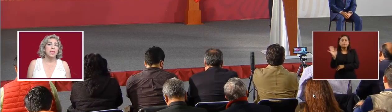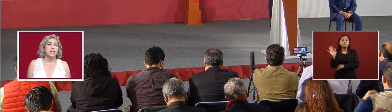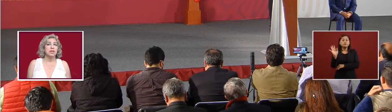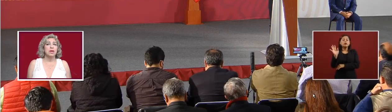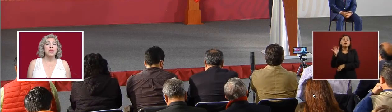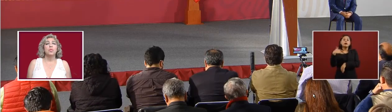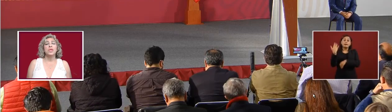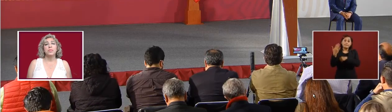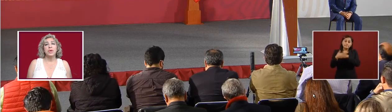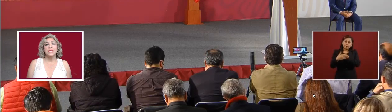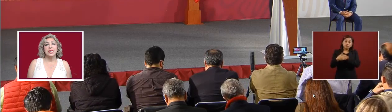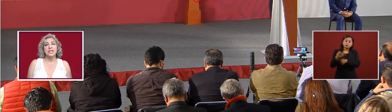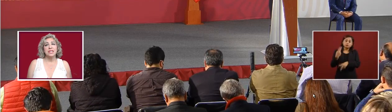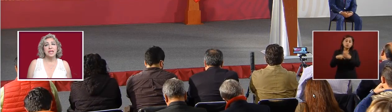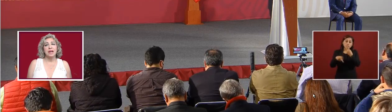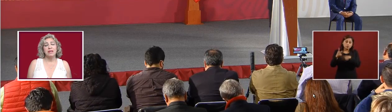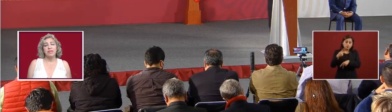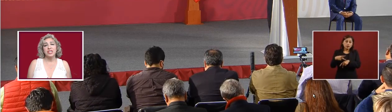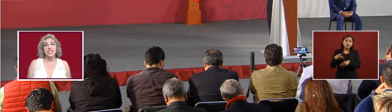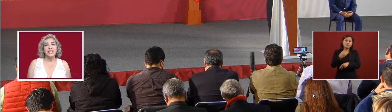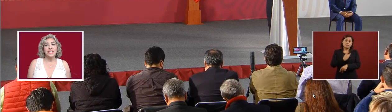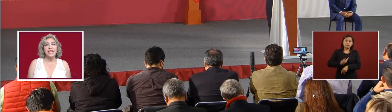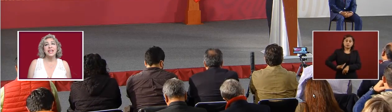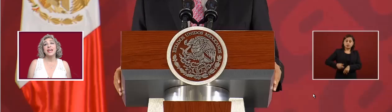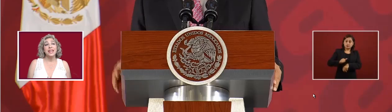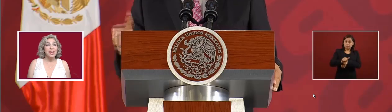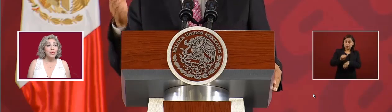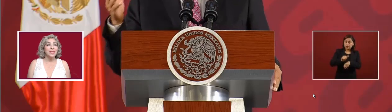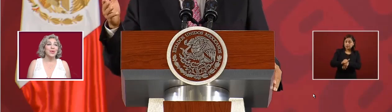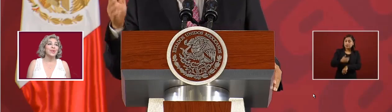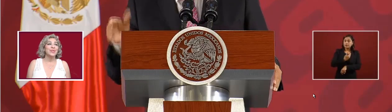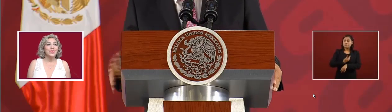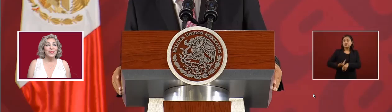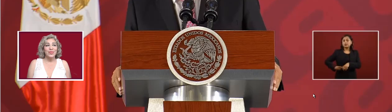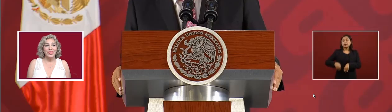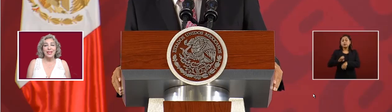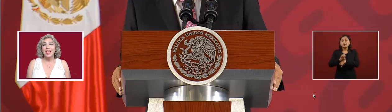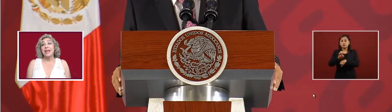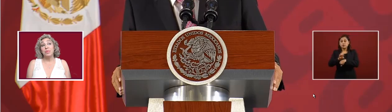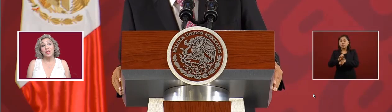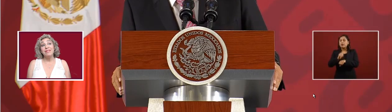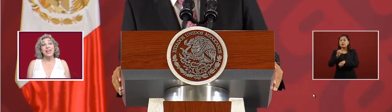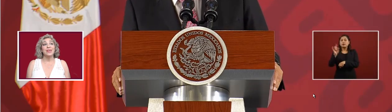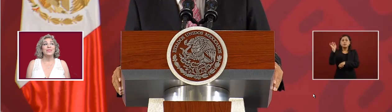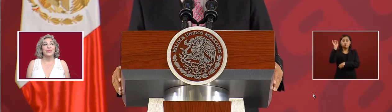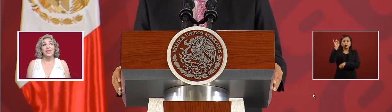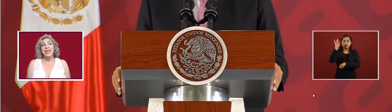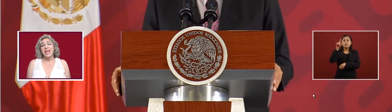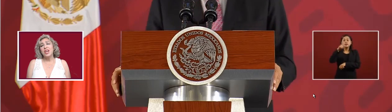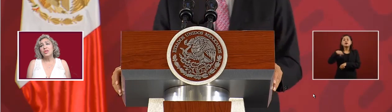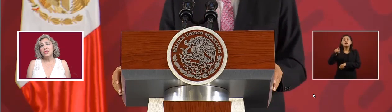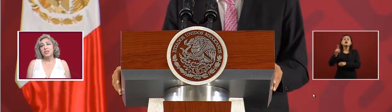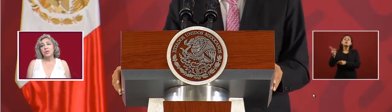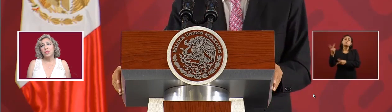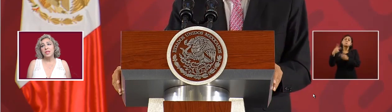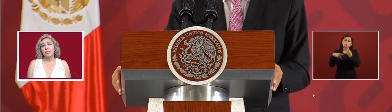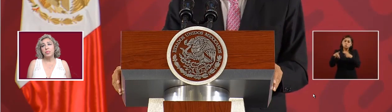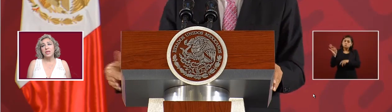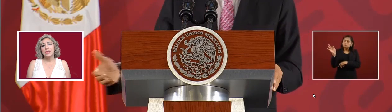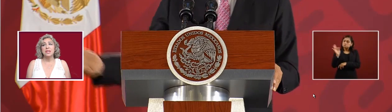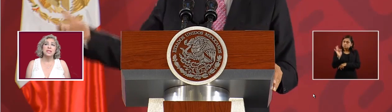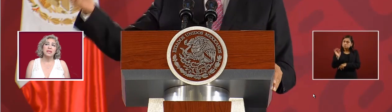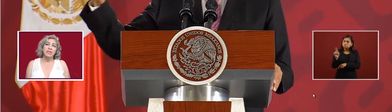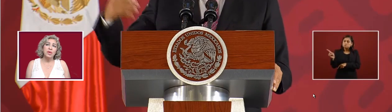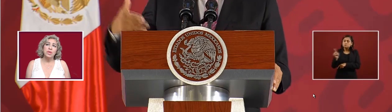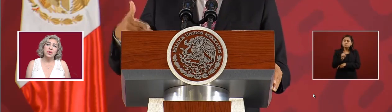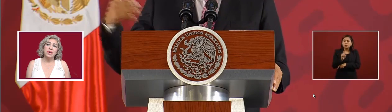chance to meet with the president of Argentina and Ecuador. Bolivia. And, Bolivia. And also, with the